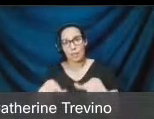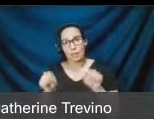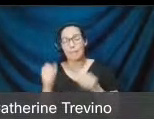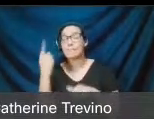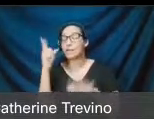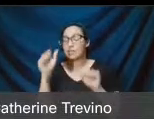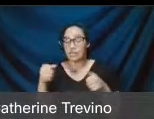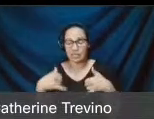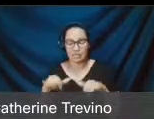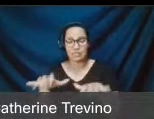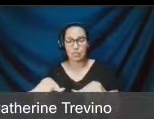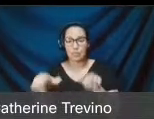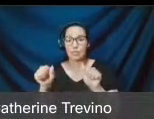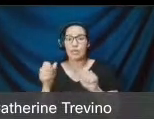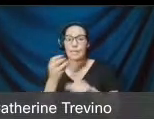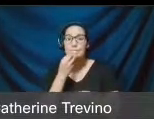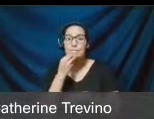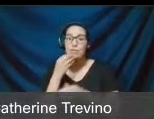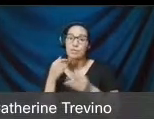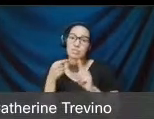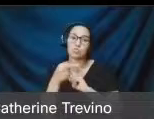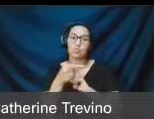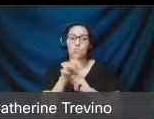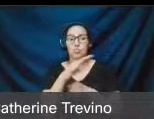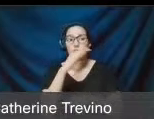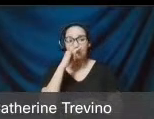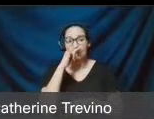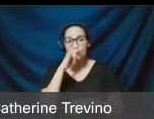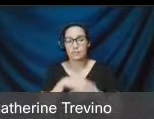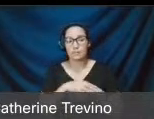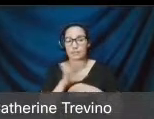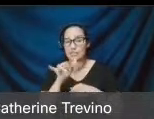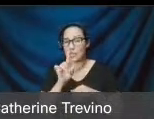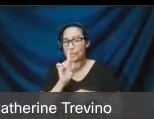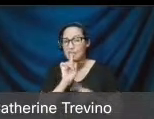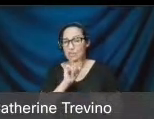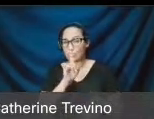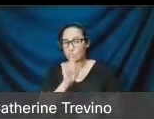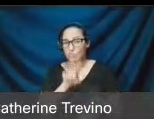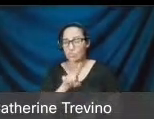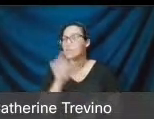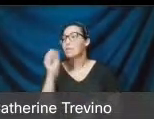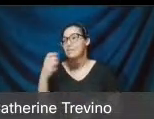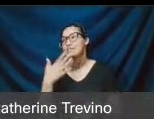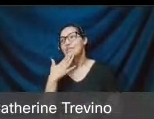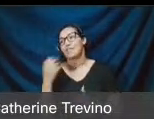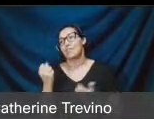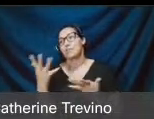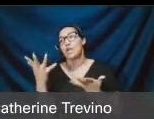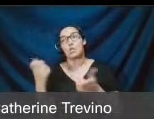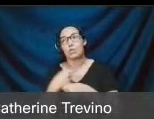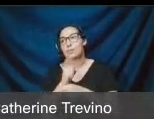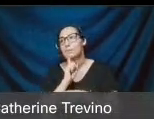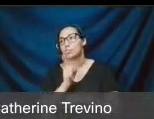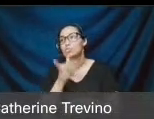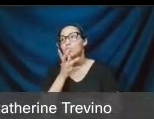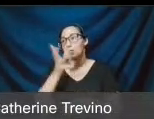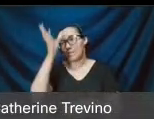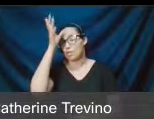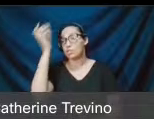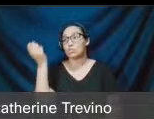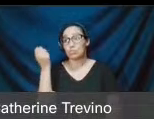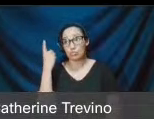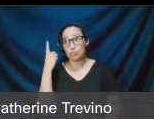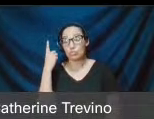home to their children. Answer your question? Yes, Rick, thank you very much. I just wanted to make sure that our parents